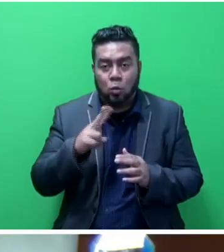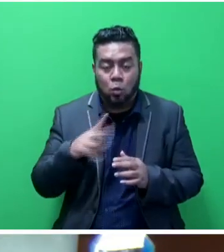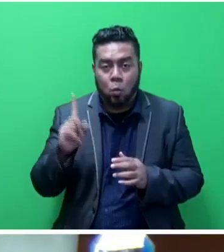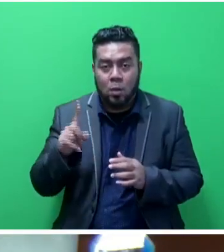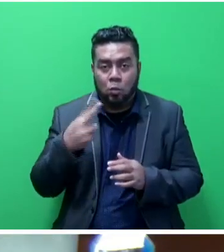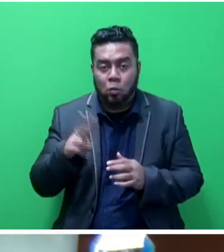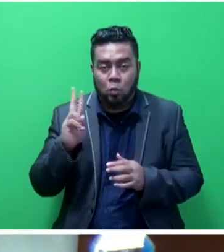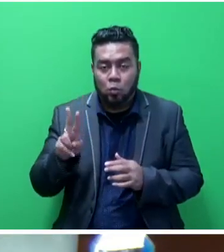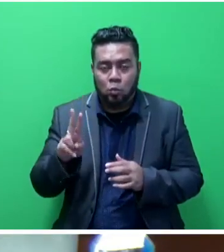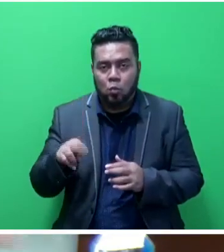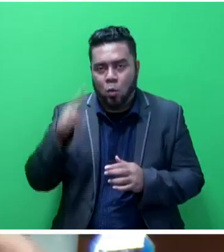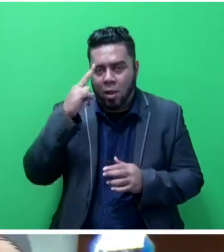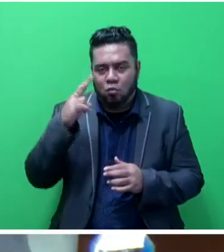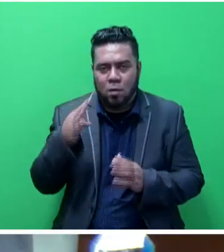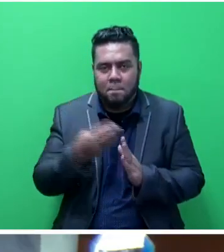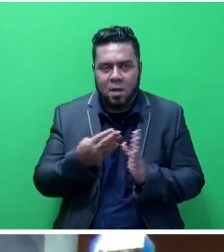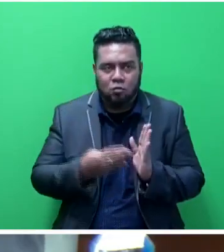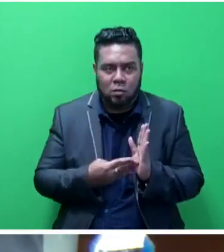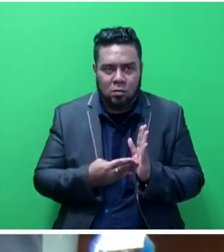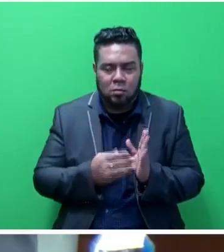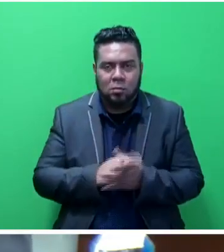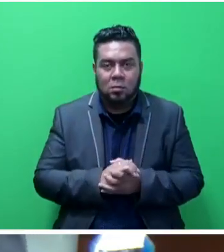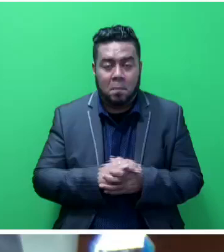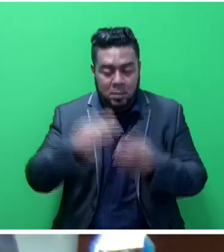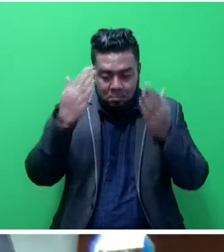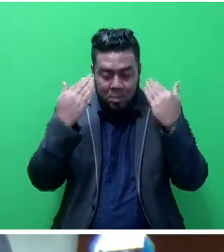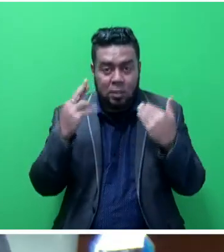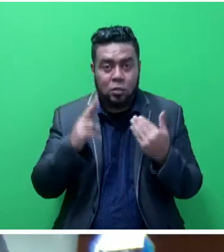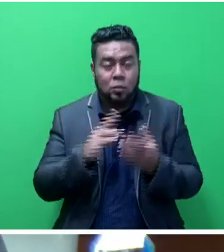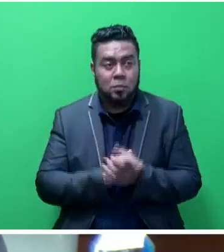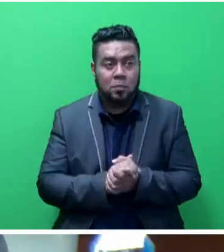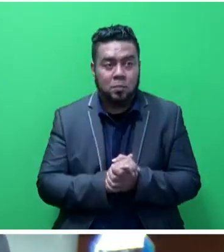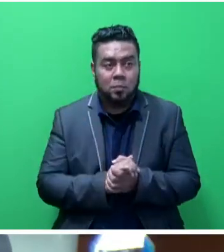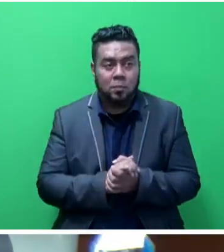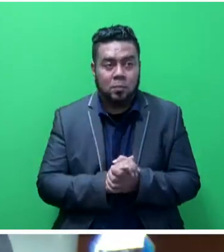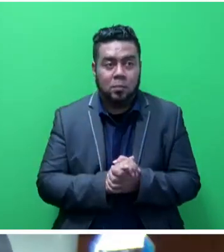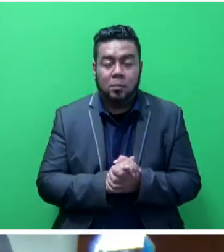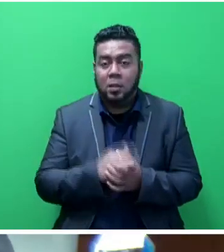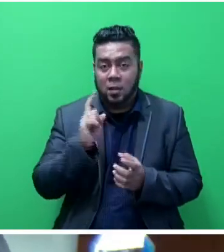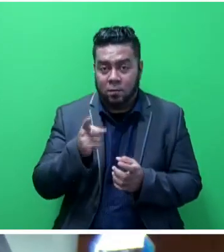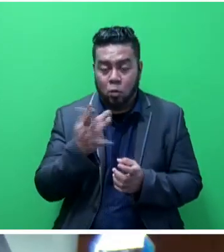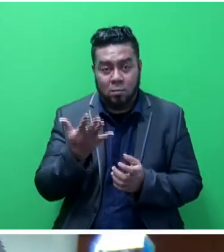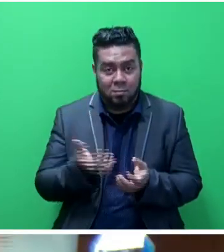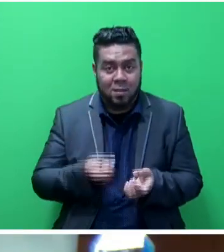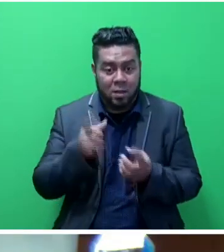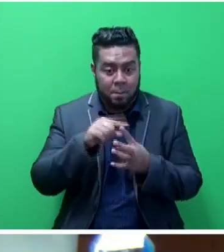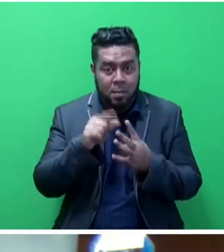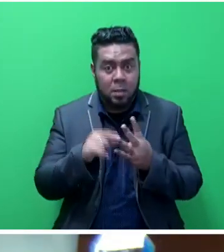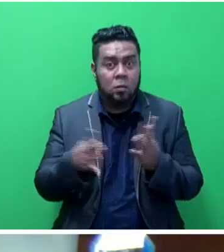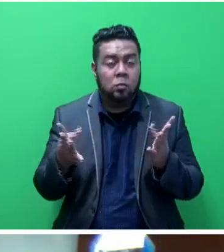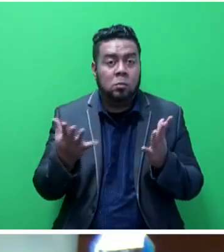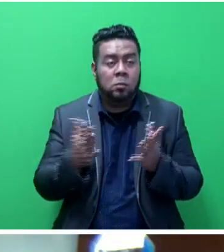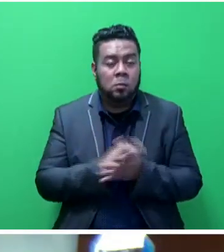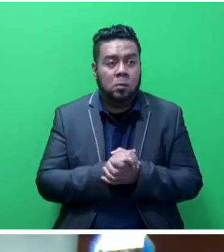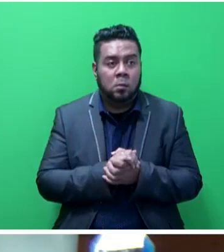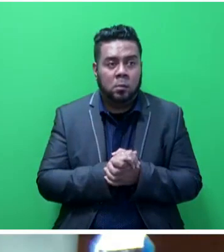2021-2022 national budget. Mr. Speaker, noting the above, if you were given a multiple choice question to describe